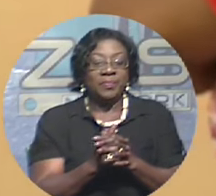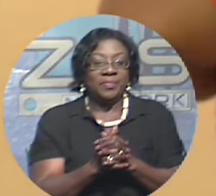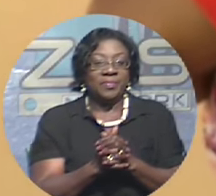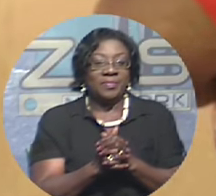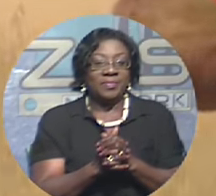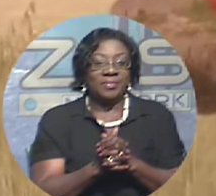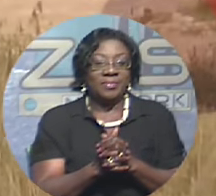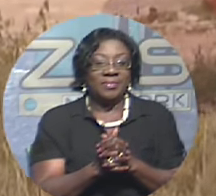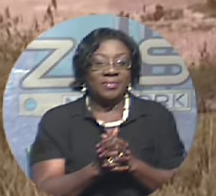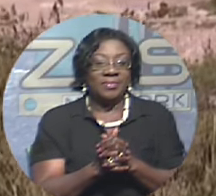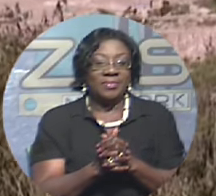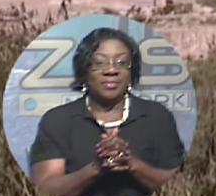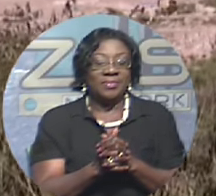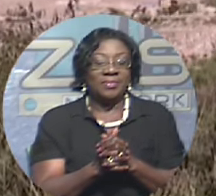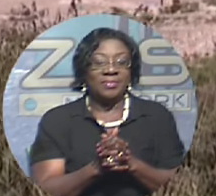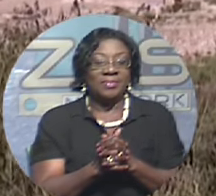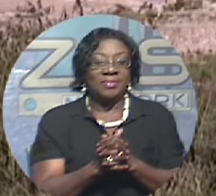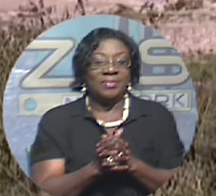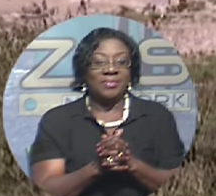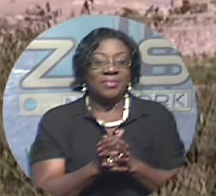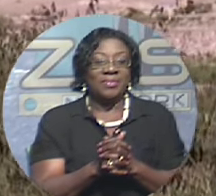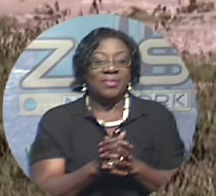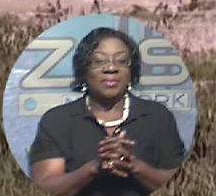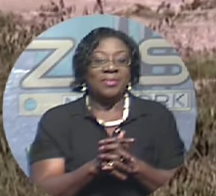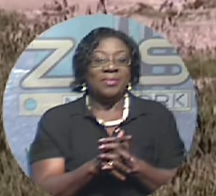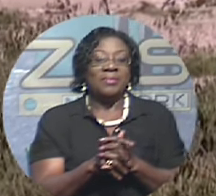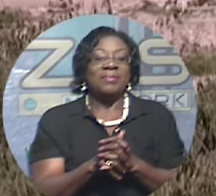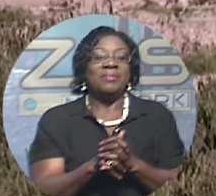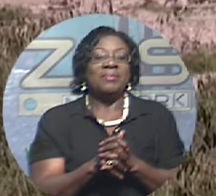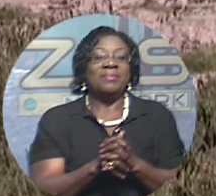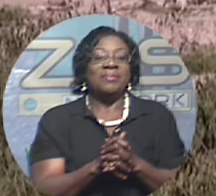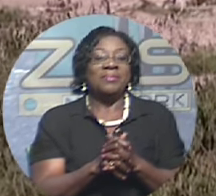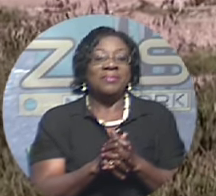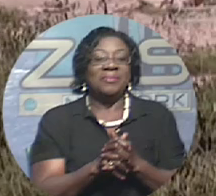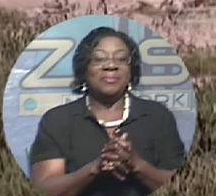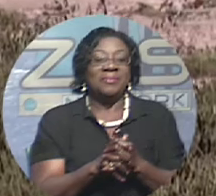me by. Reporting from Crooked Island along with my